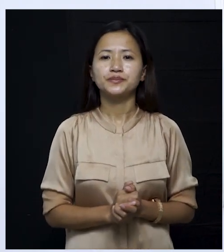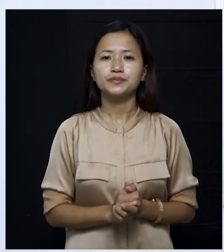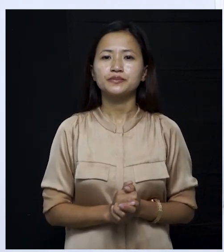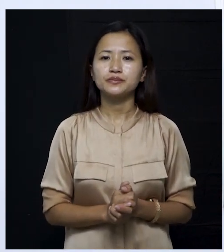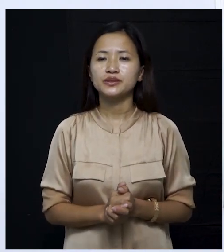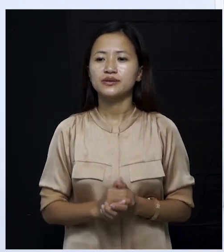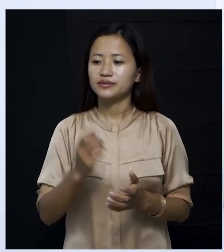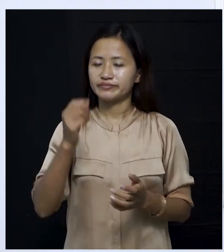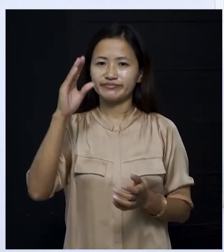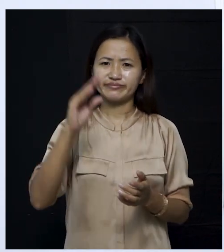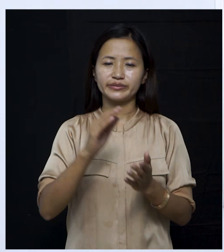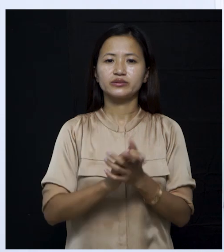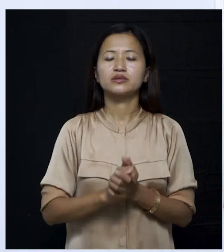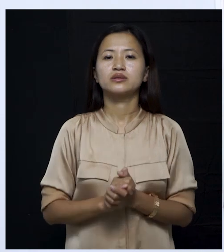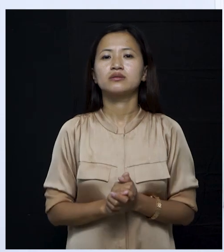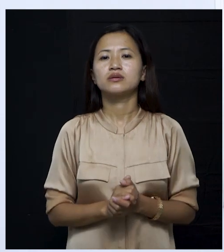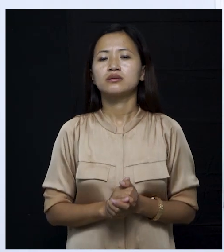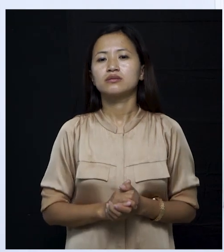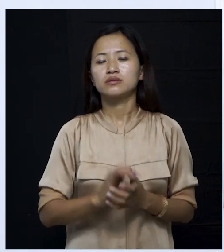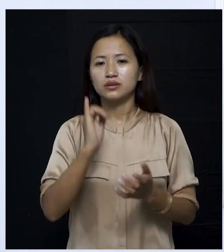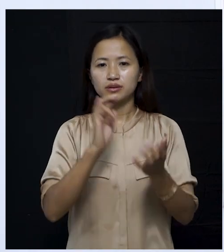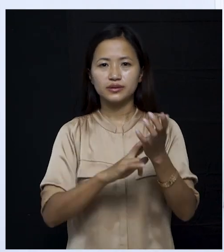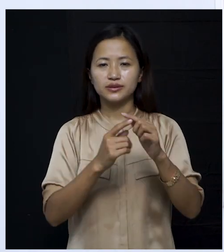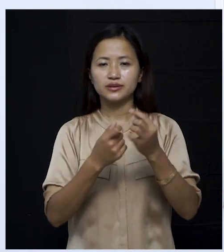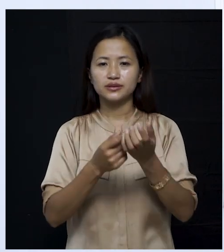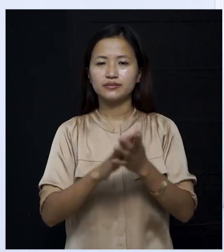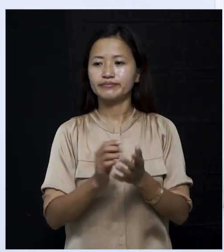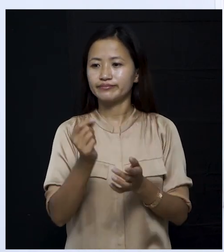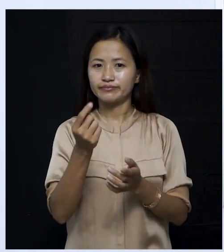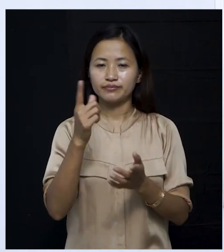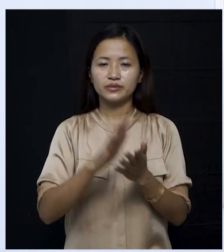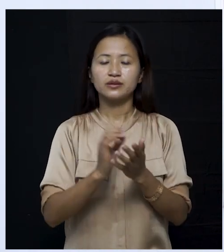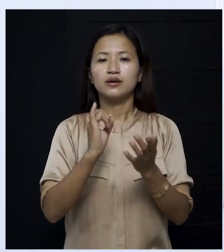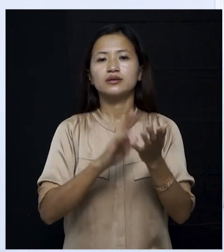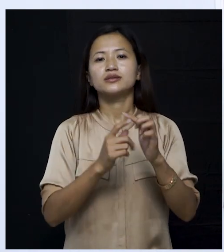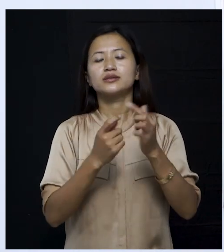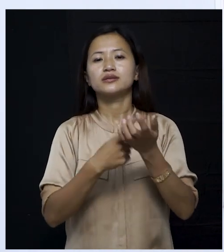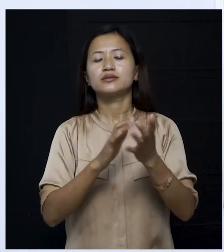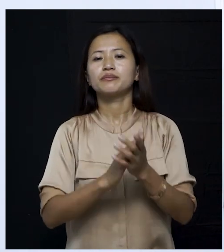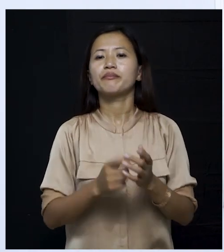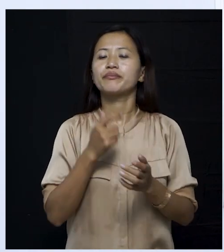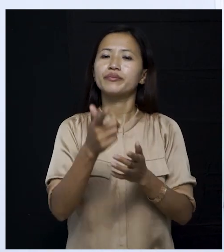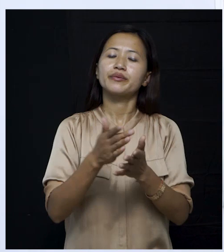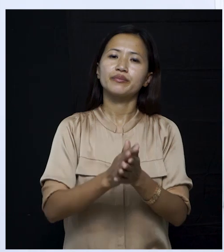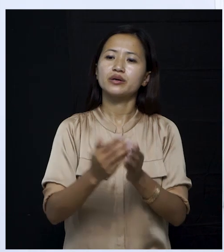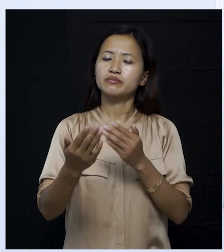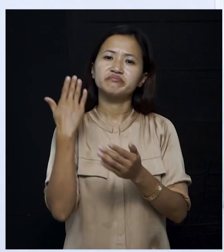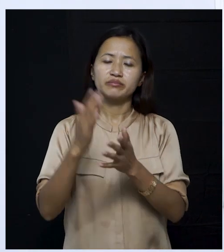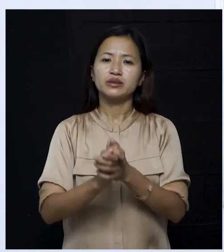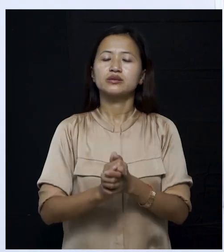is cheaper than the interest rate, because everything you have to pay it back through interest. That is